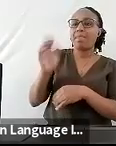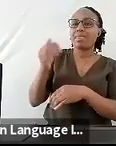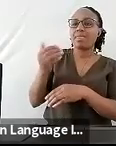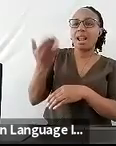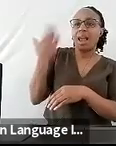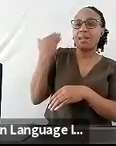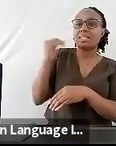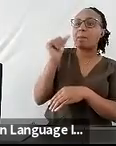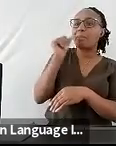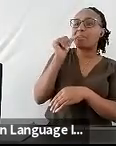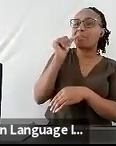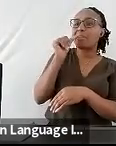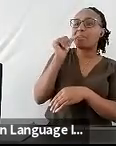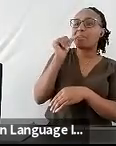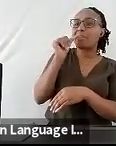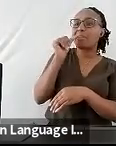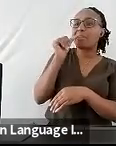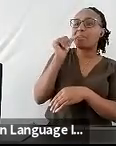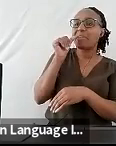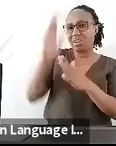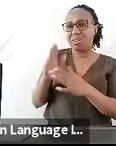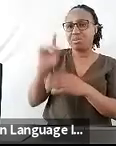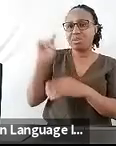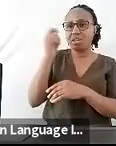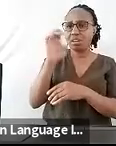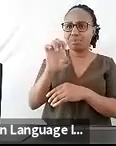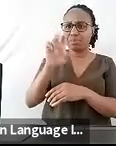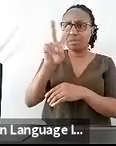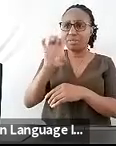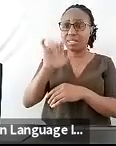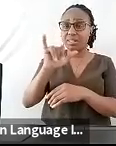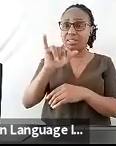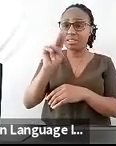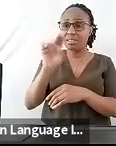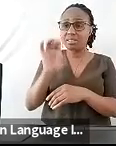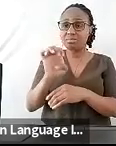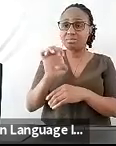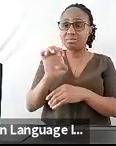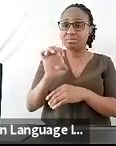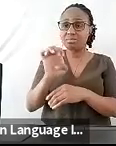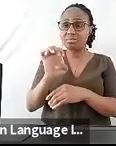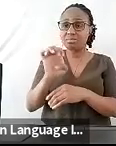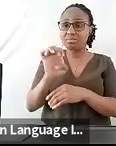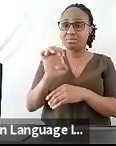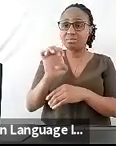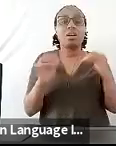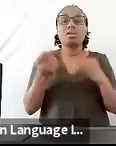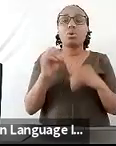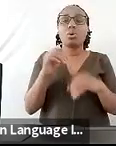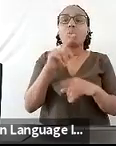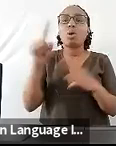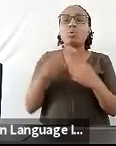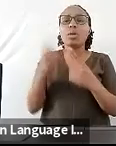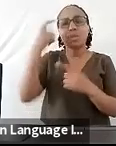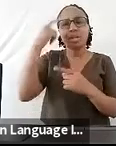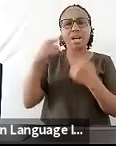Evelyn Barry. Oh, I have no idea. So when we think about, we're not talking about ancient histories. We're talking